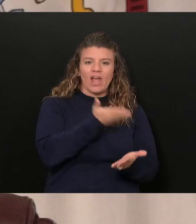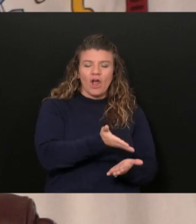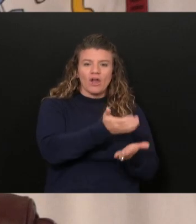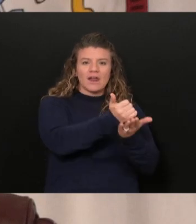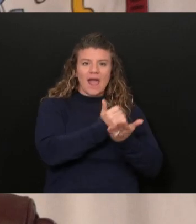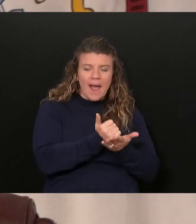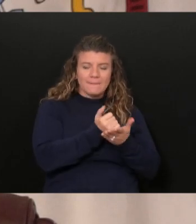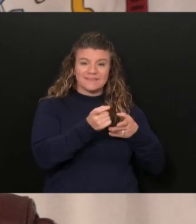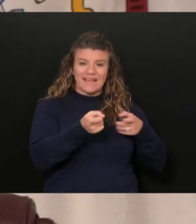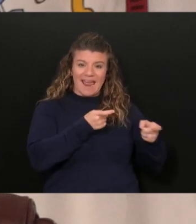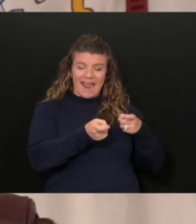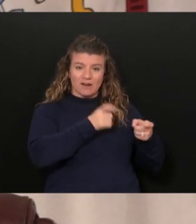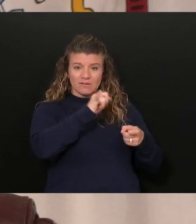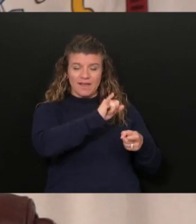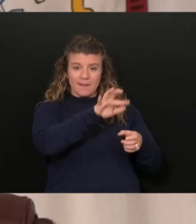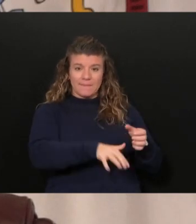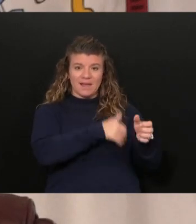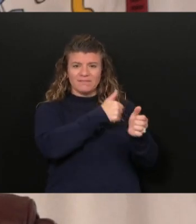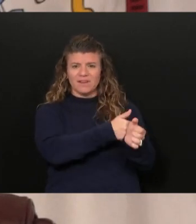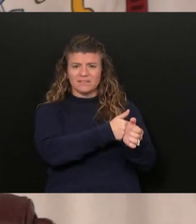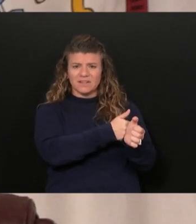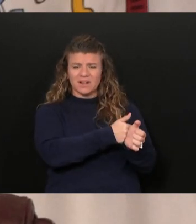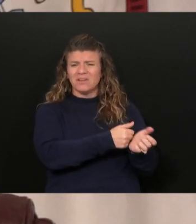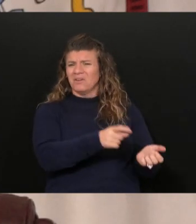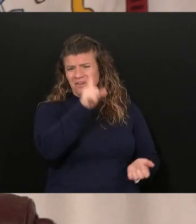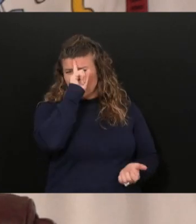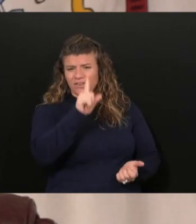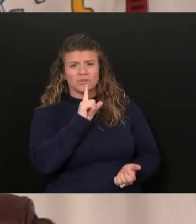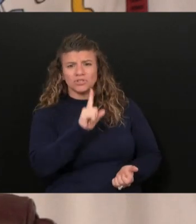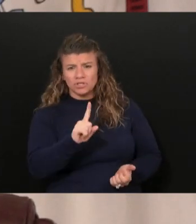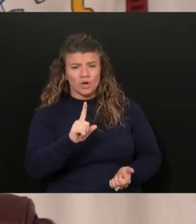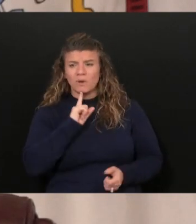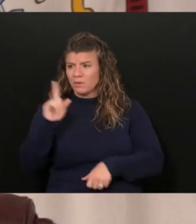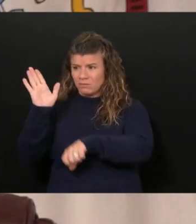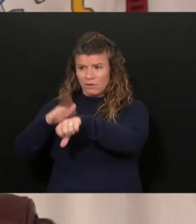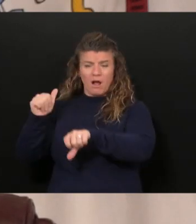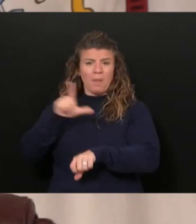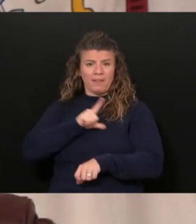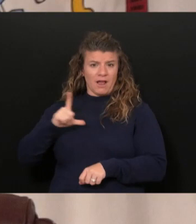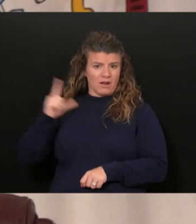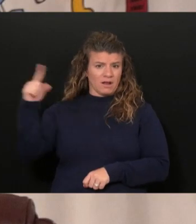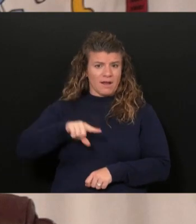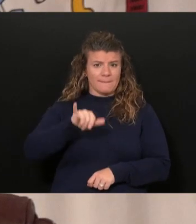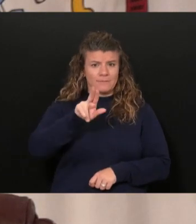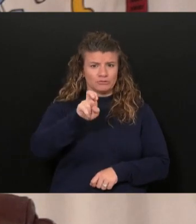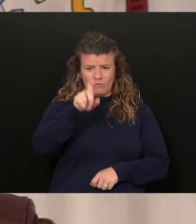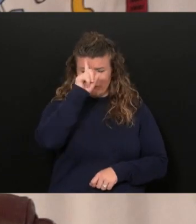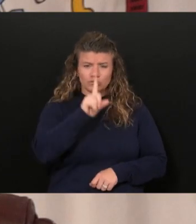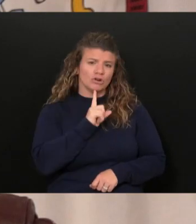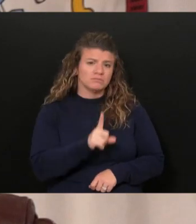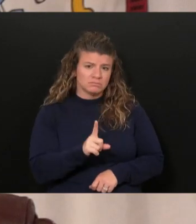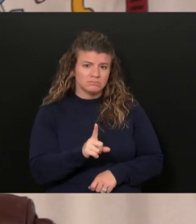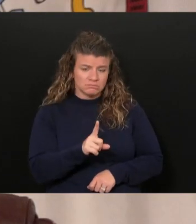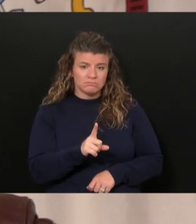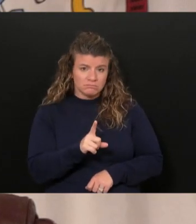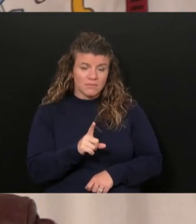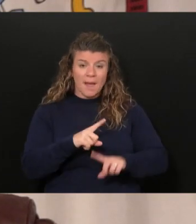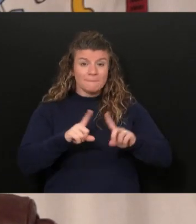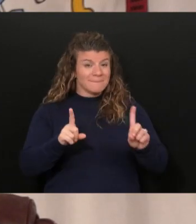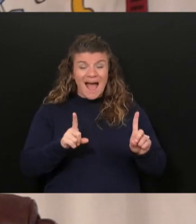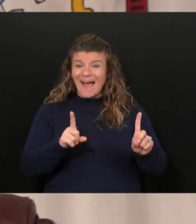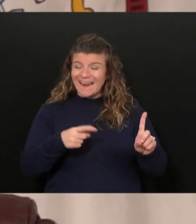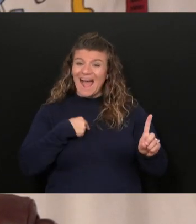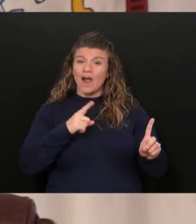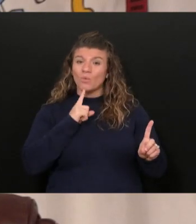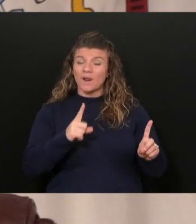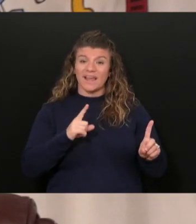to handle this backfilling, you dadgum right we'll have them here in June. I mean, that's all there is to it. But I really